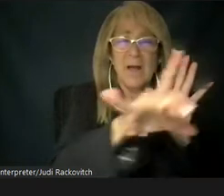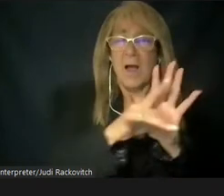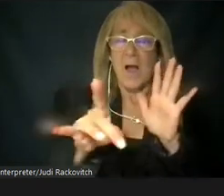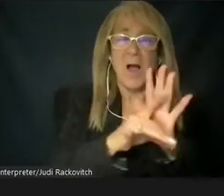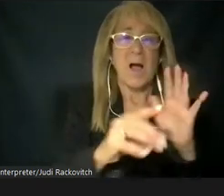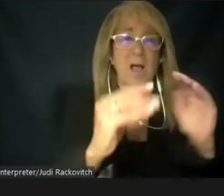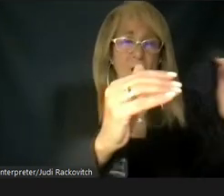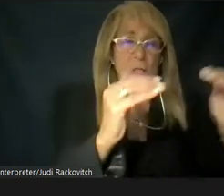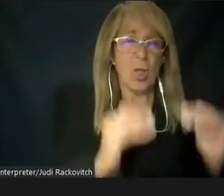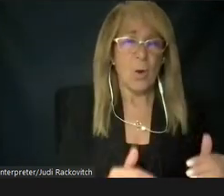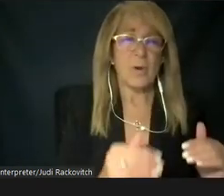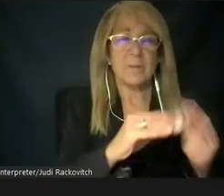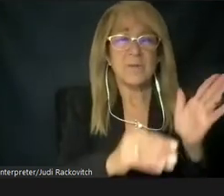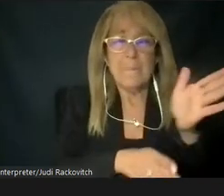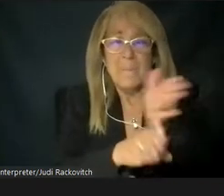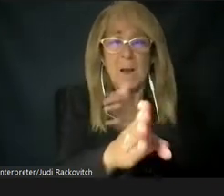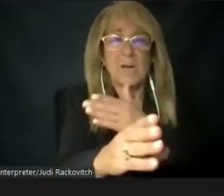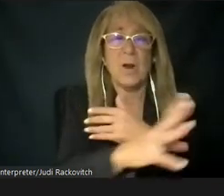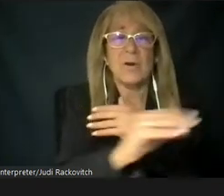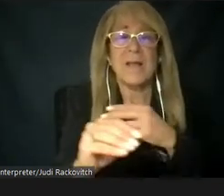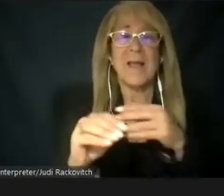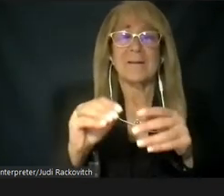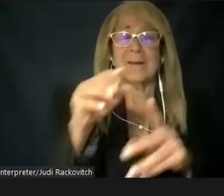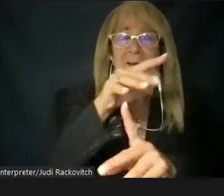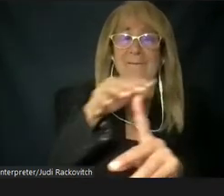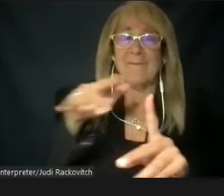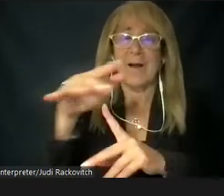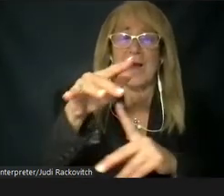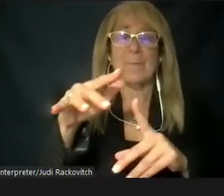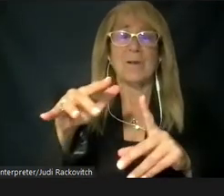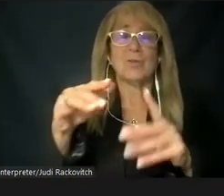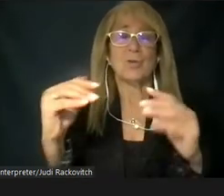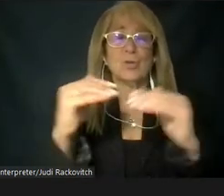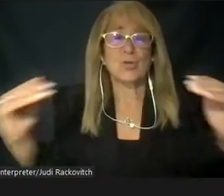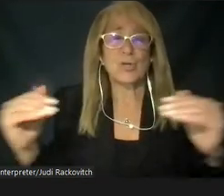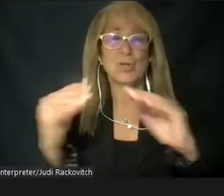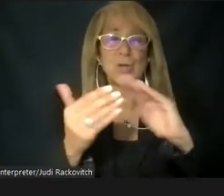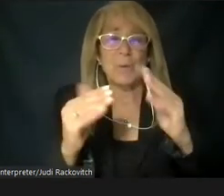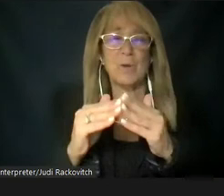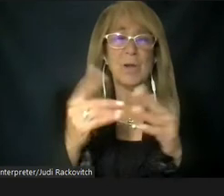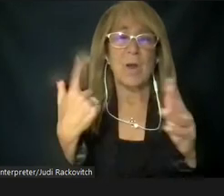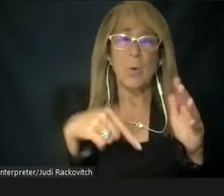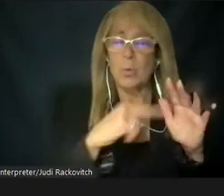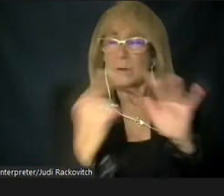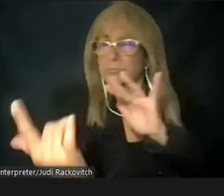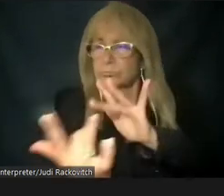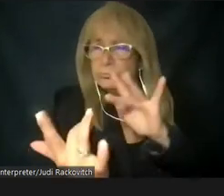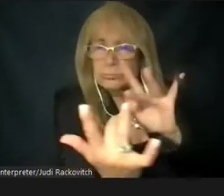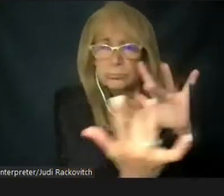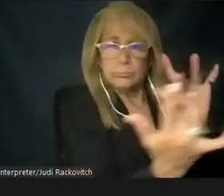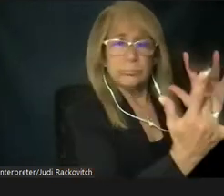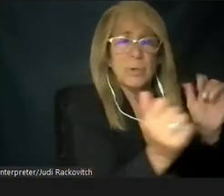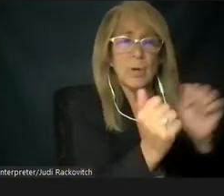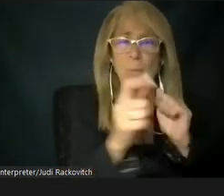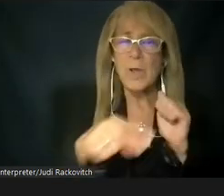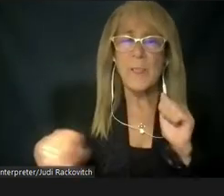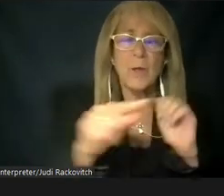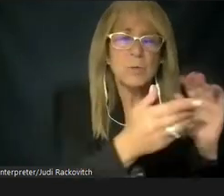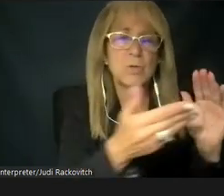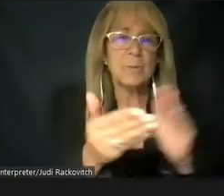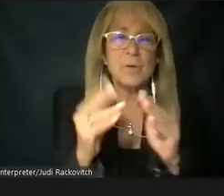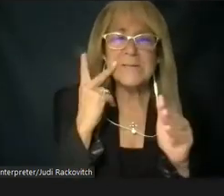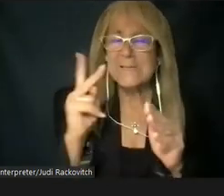populations and environmental justice communities. We engage in outreach with those communities, as you can see by the little picture on the right.